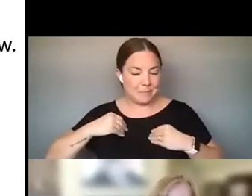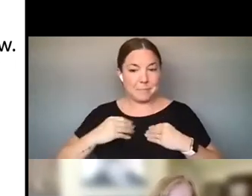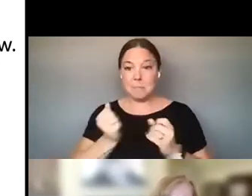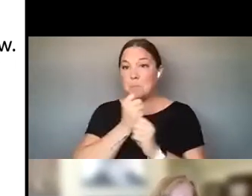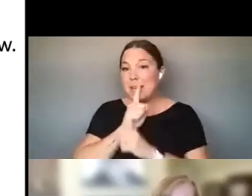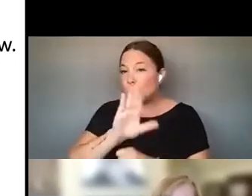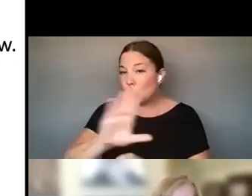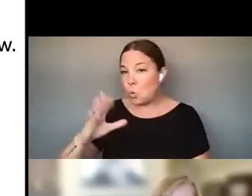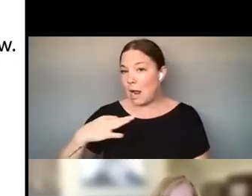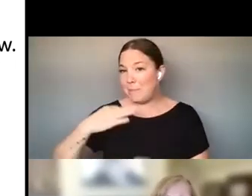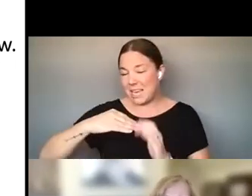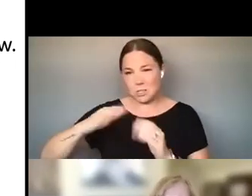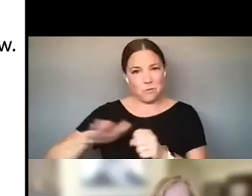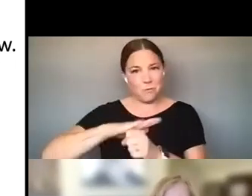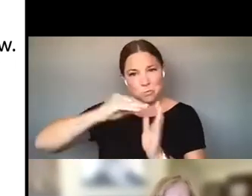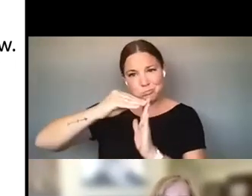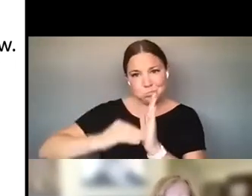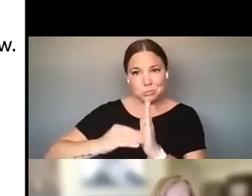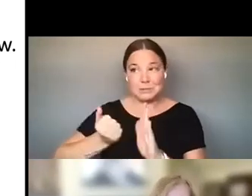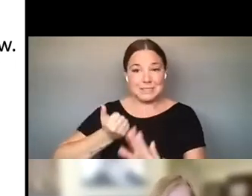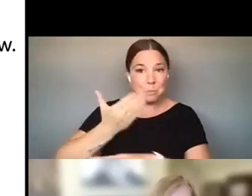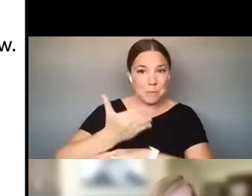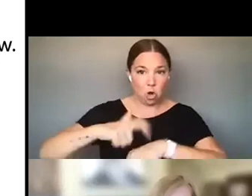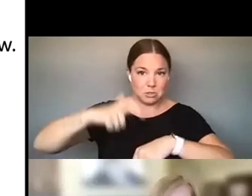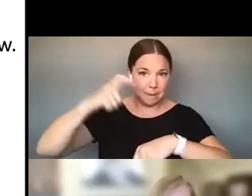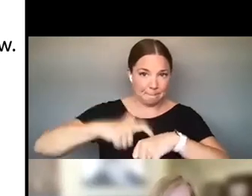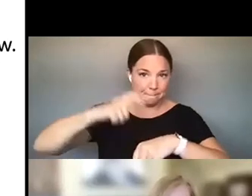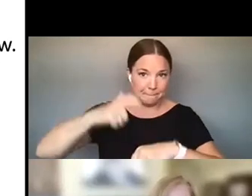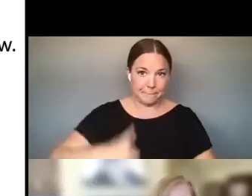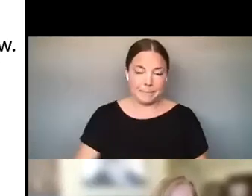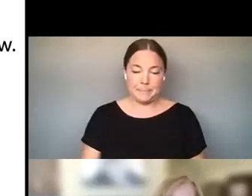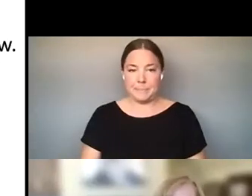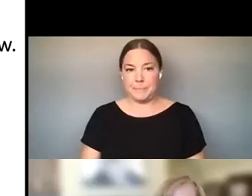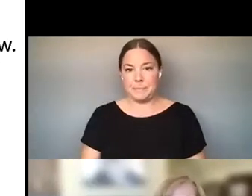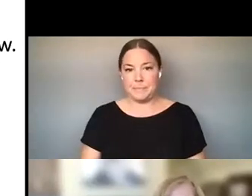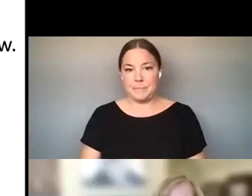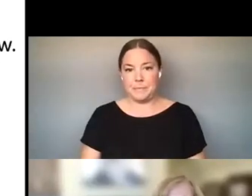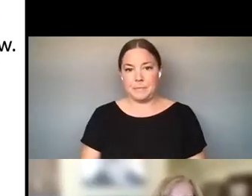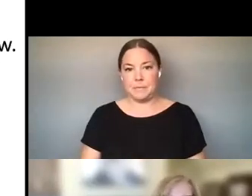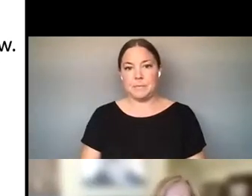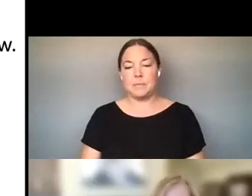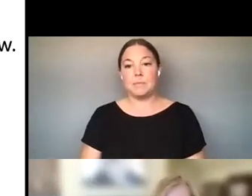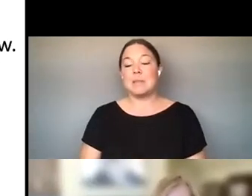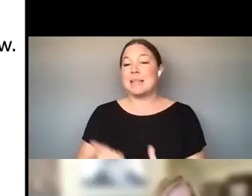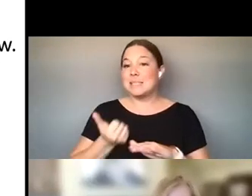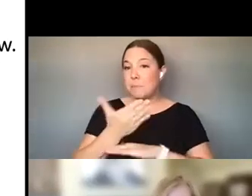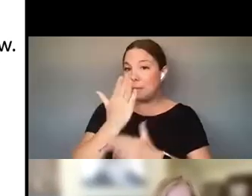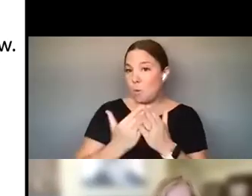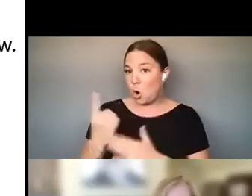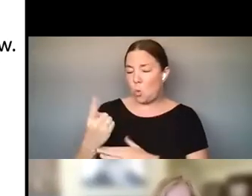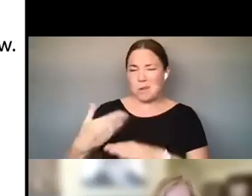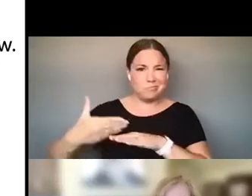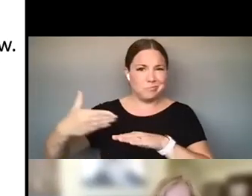application is complete and submitted on time. Submit Part 1 well in advance